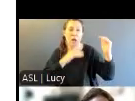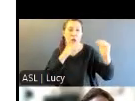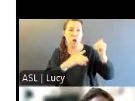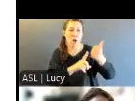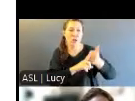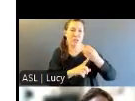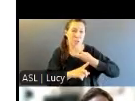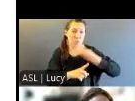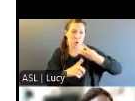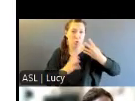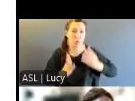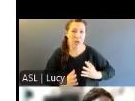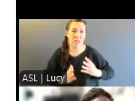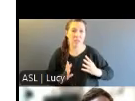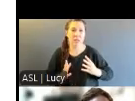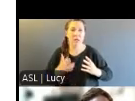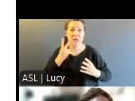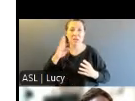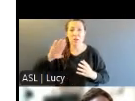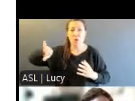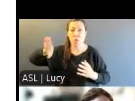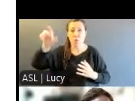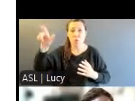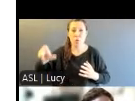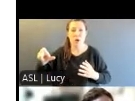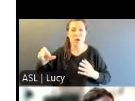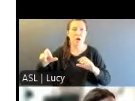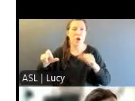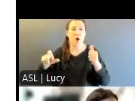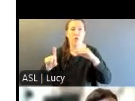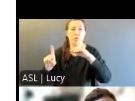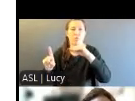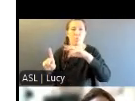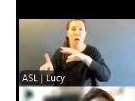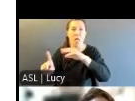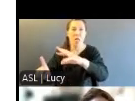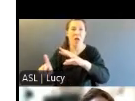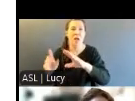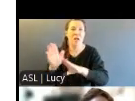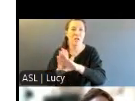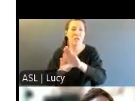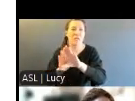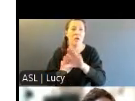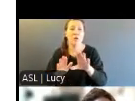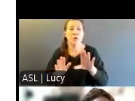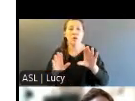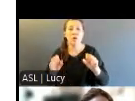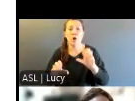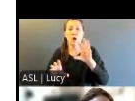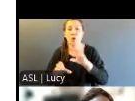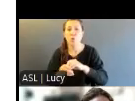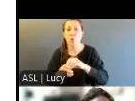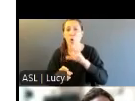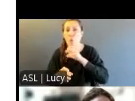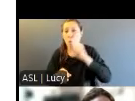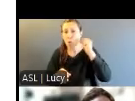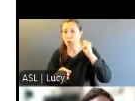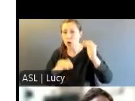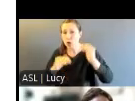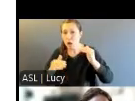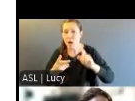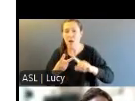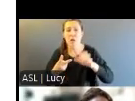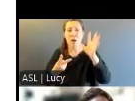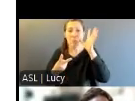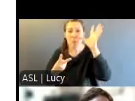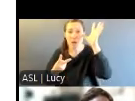right-hand side the list of other mixed methods spotlights we're developing. And these include for older adults, for parents, and youth